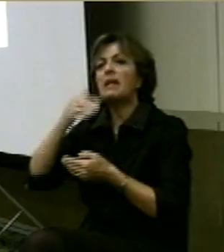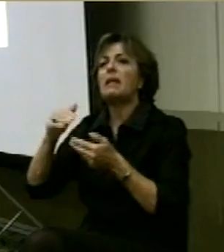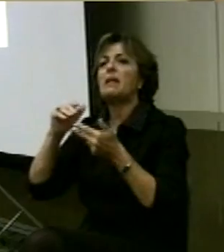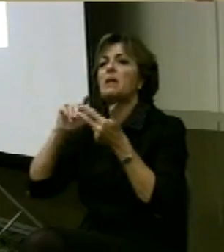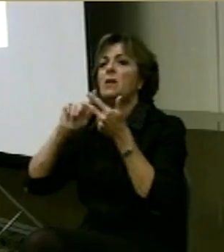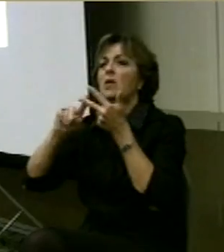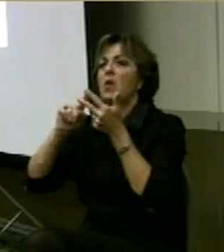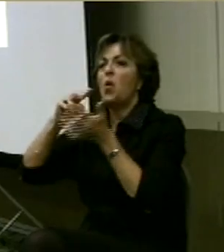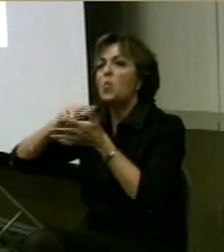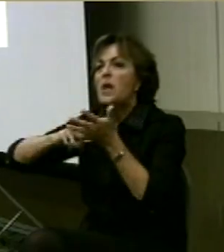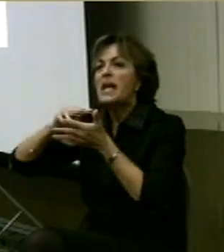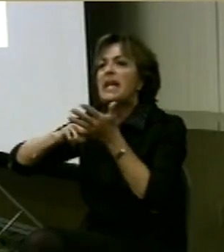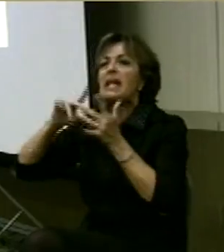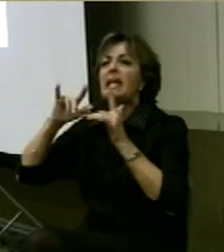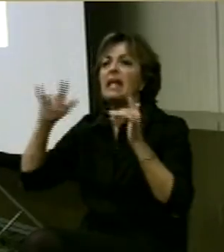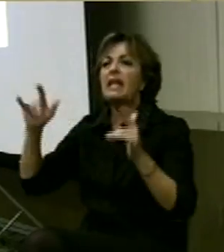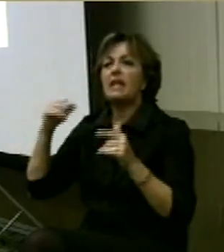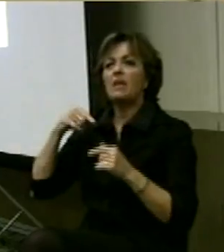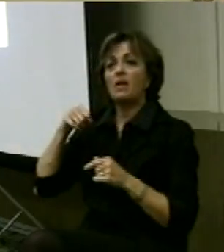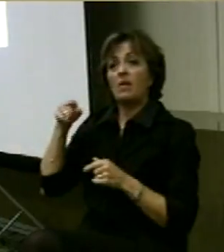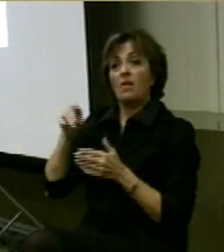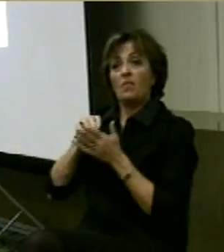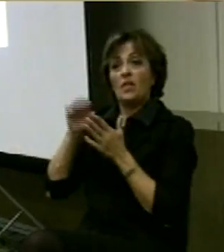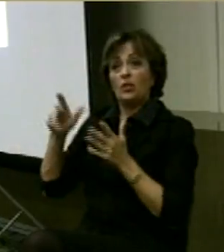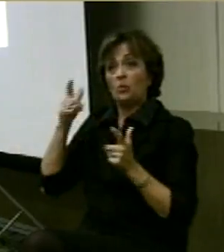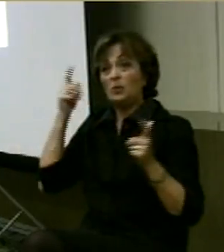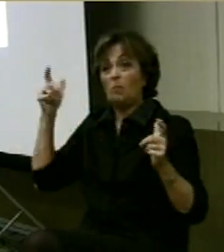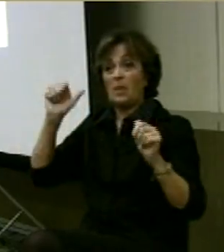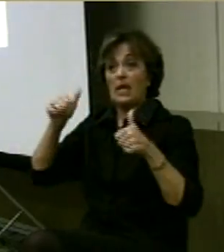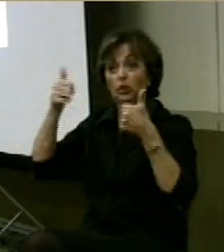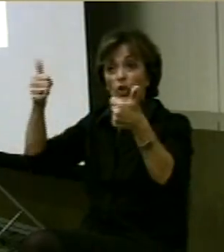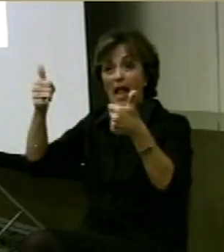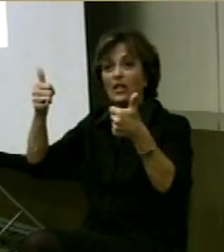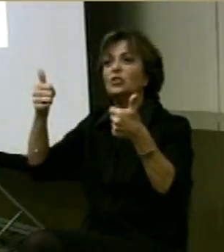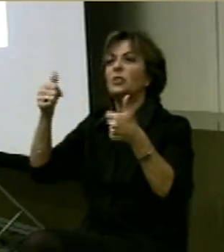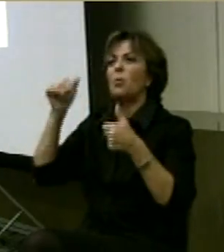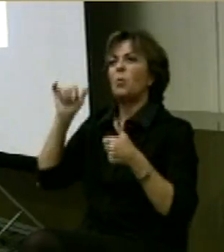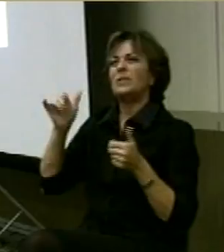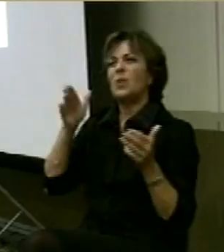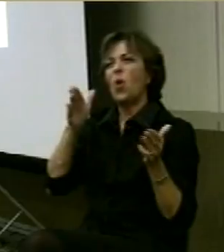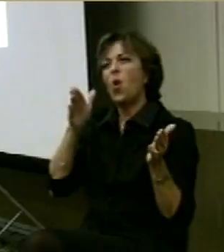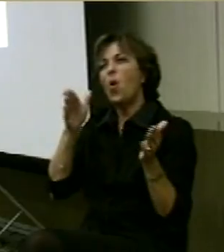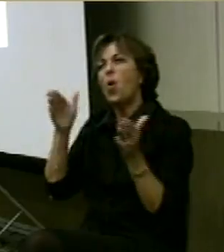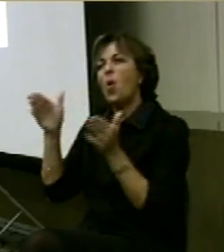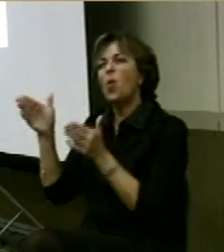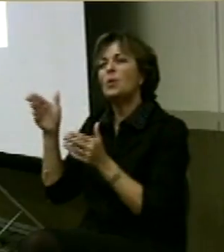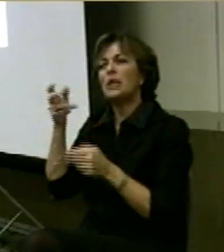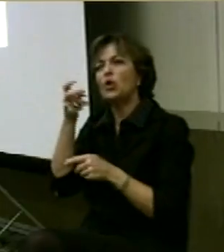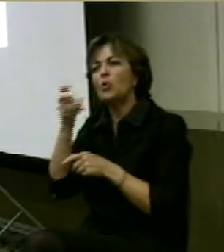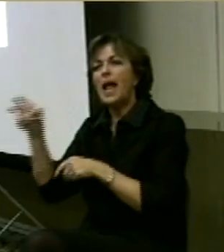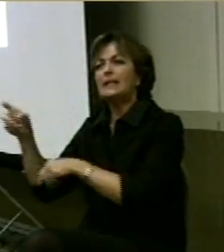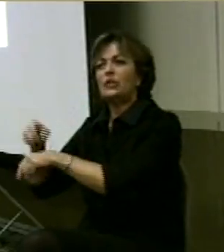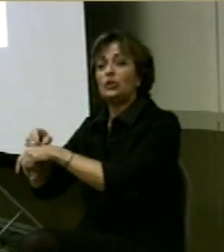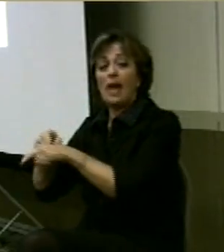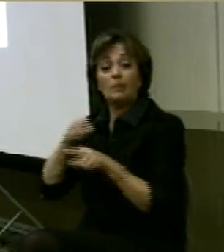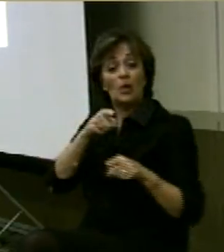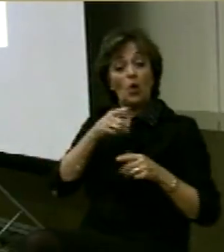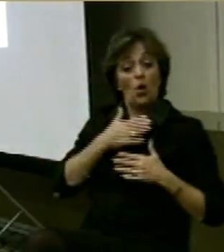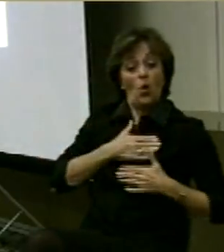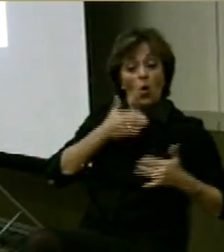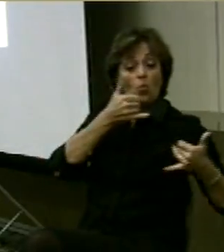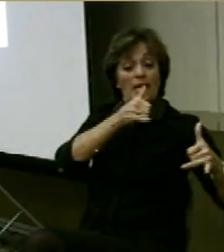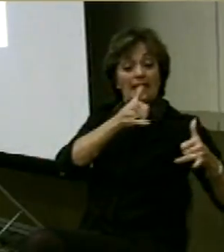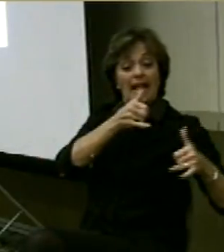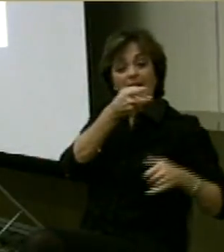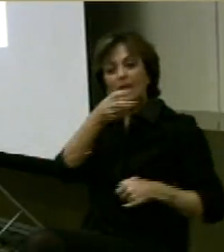and etc. Well, this student's big challenge was those transition times. So transitioning from recess back to math,